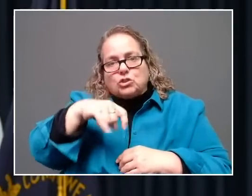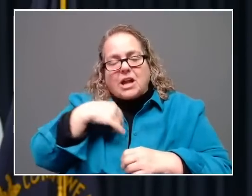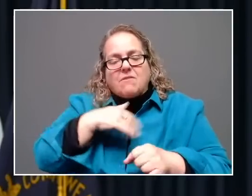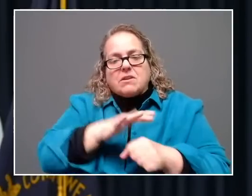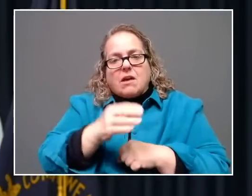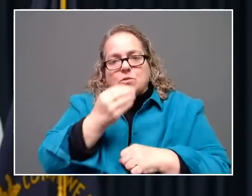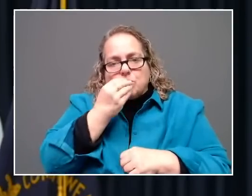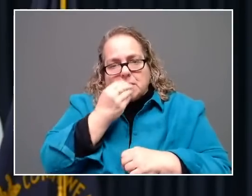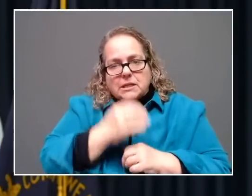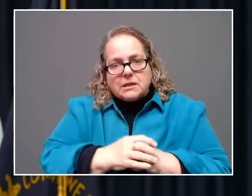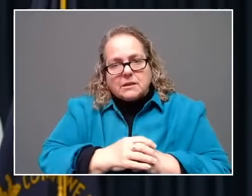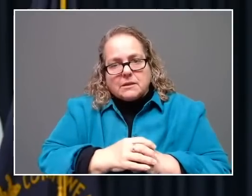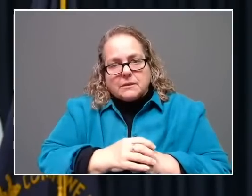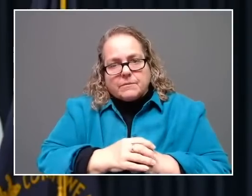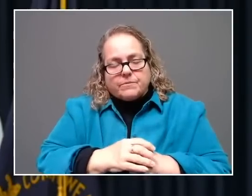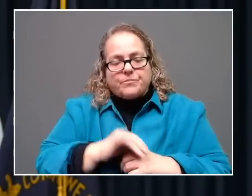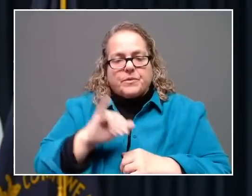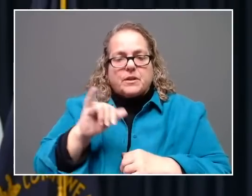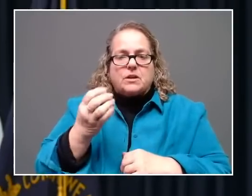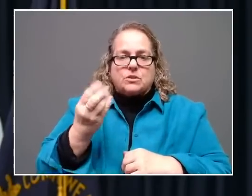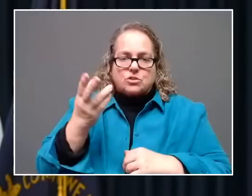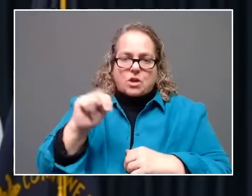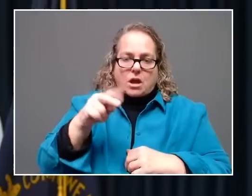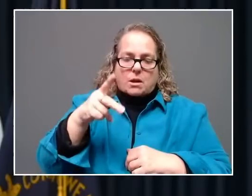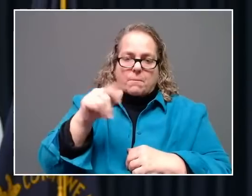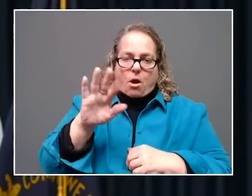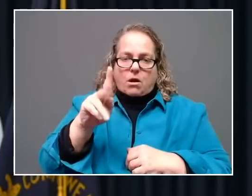John Park, Spectrum.